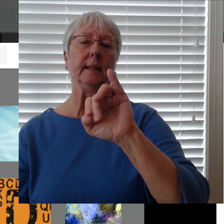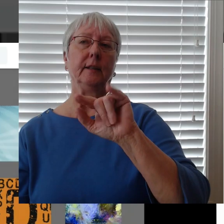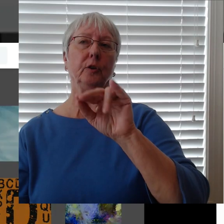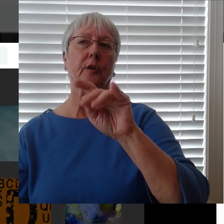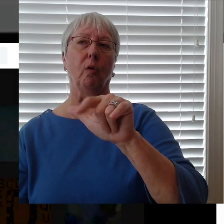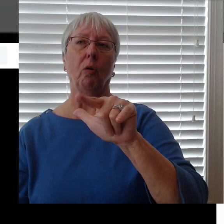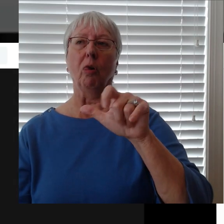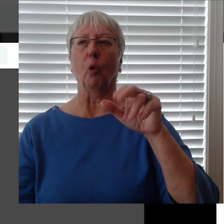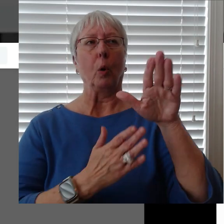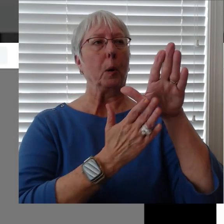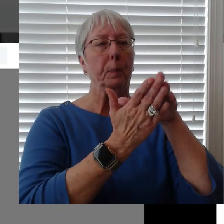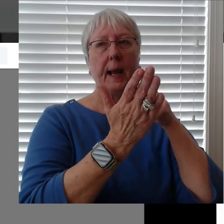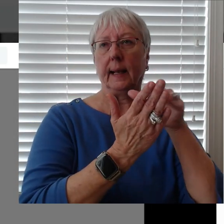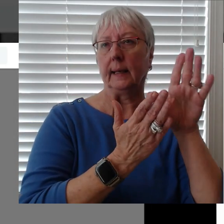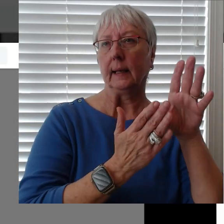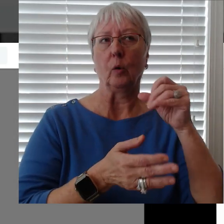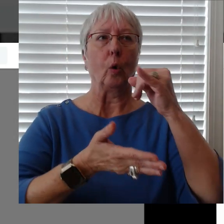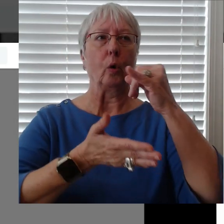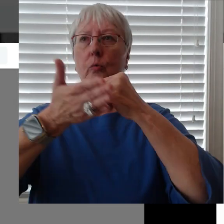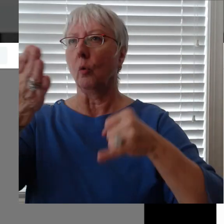etc. Opaque,